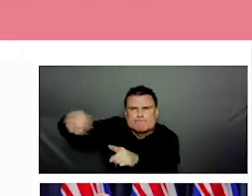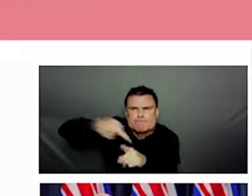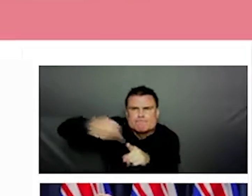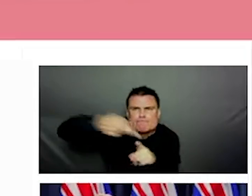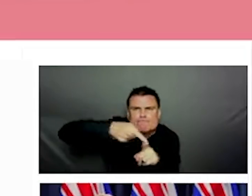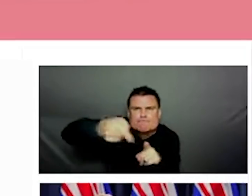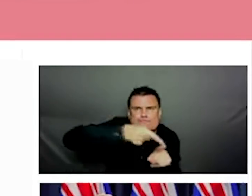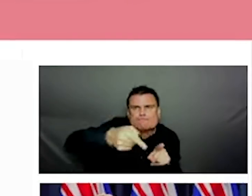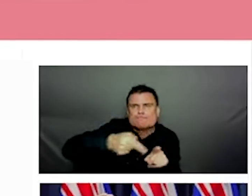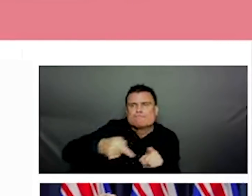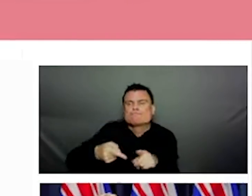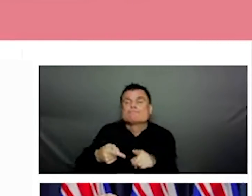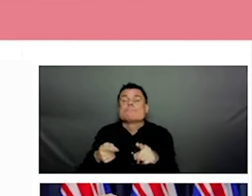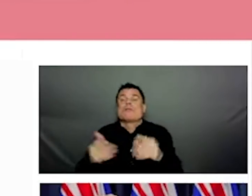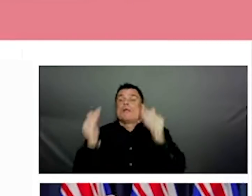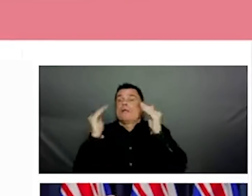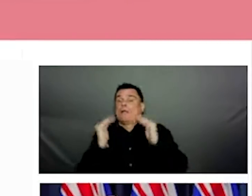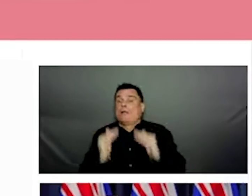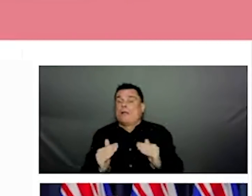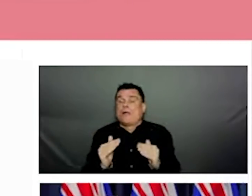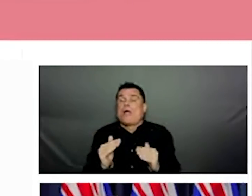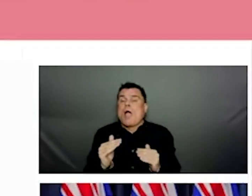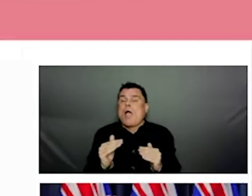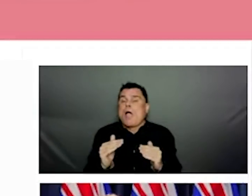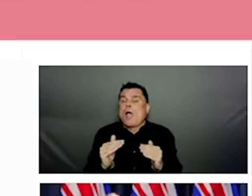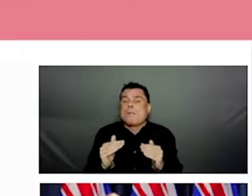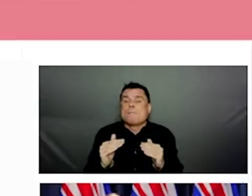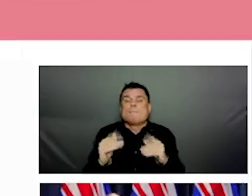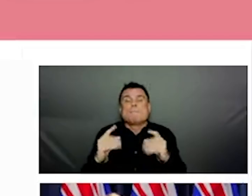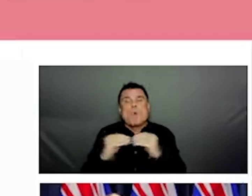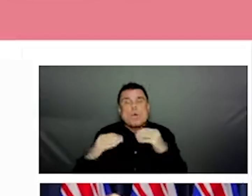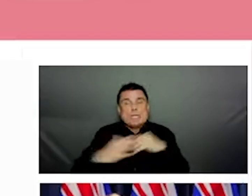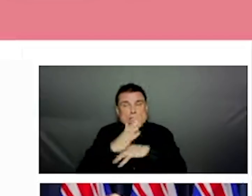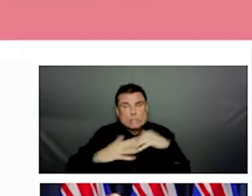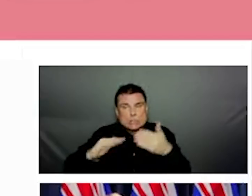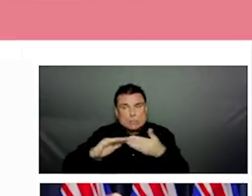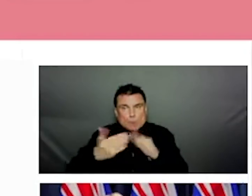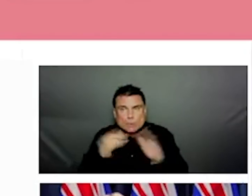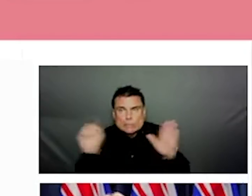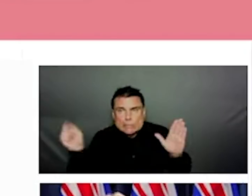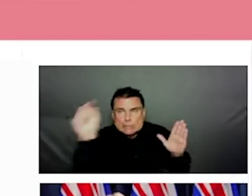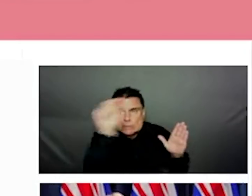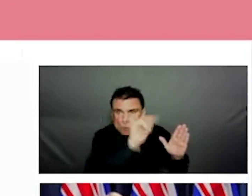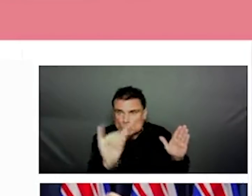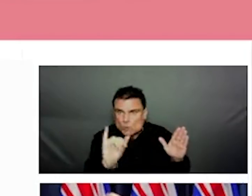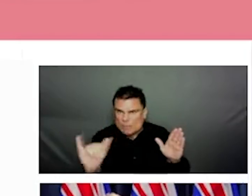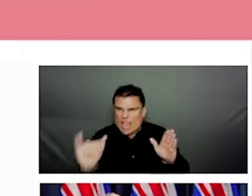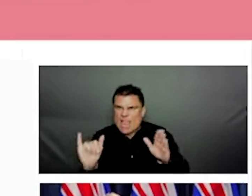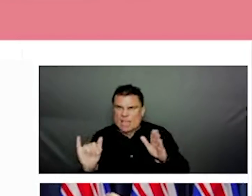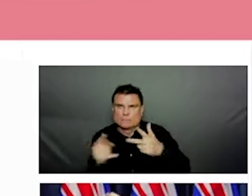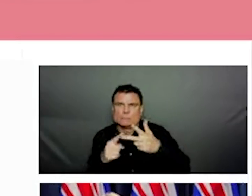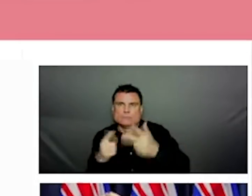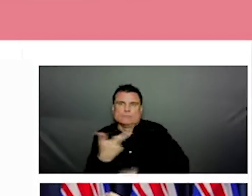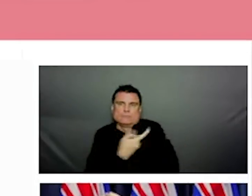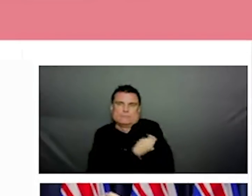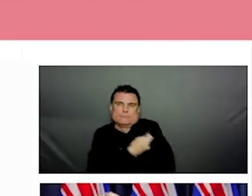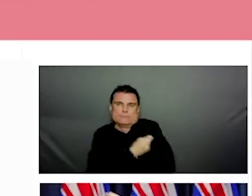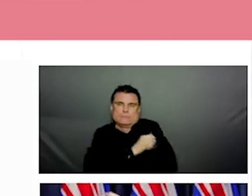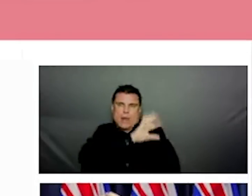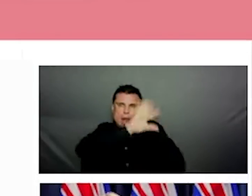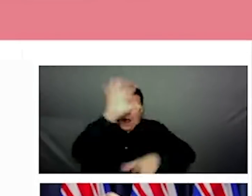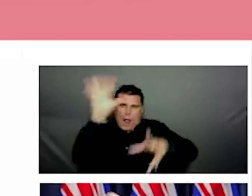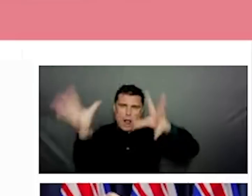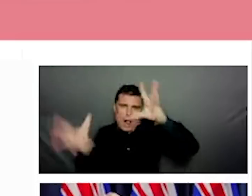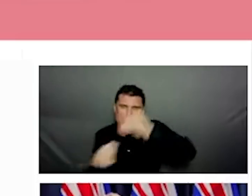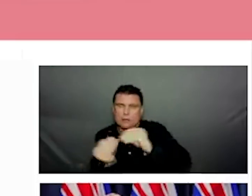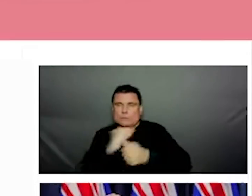the at-risk communities across BC. So that is our plan for what we know right now for the first